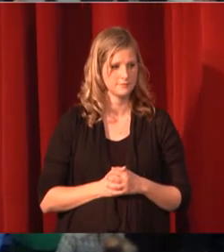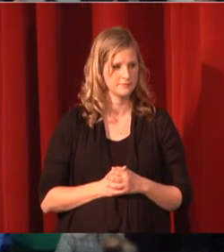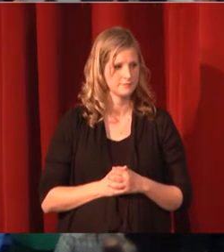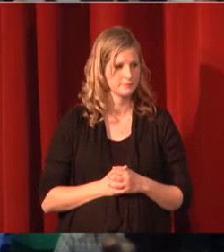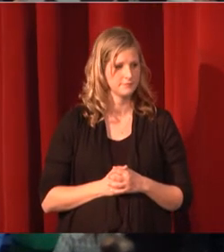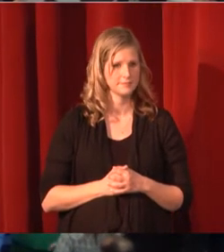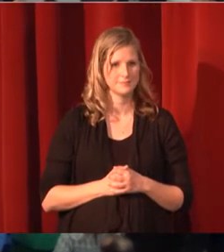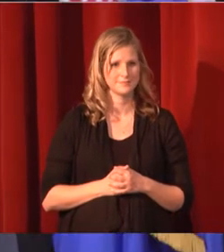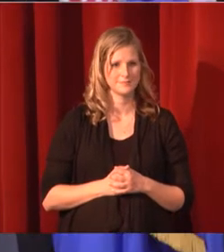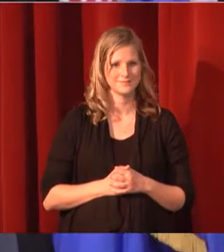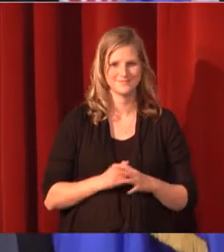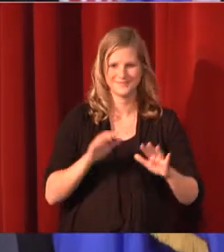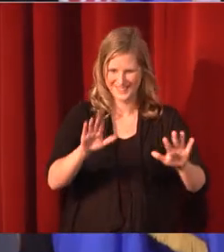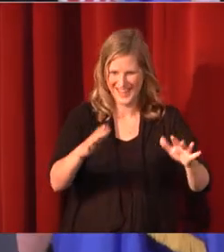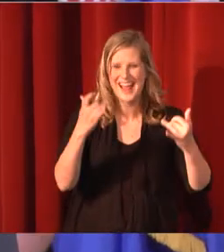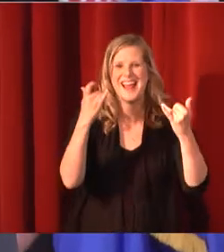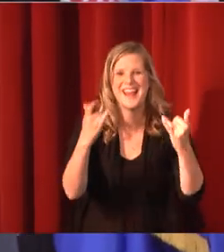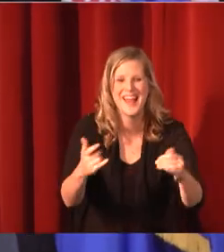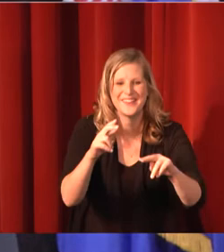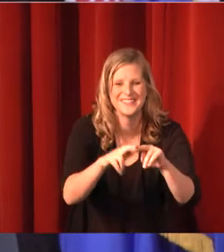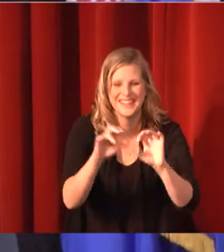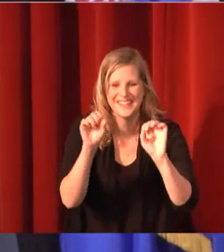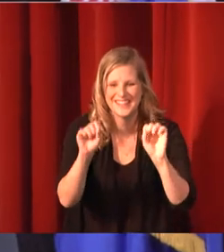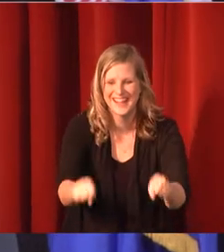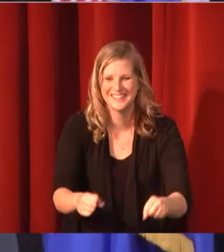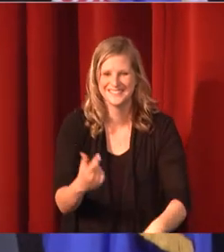and now you may be seated I